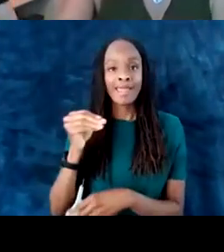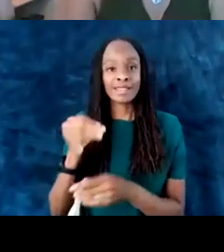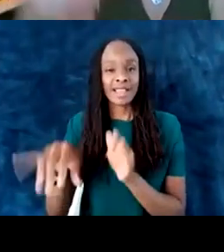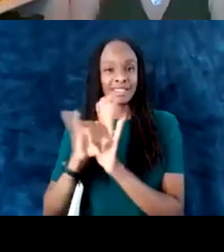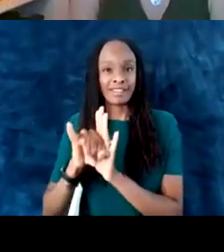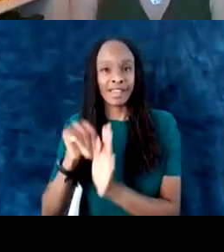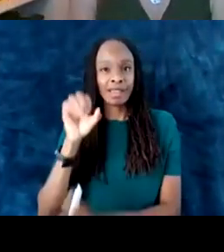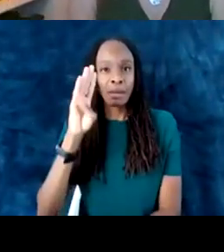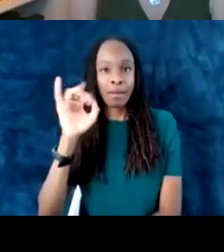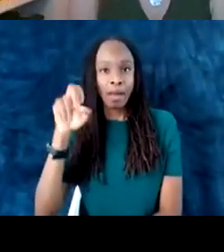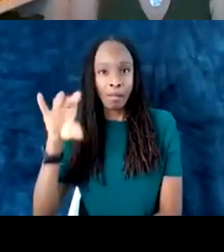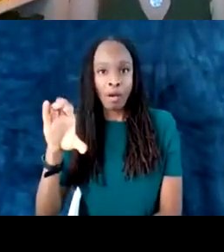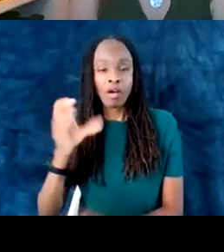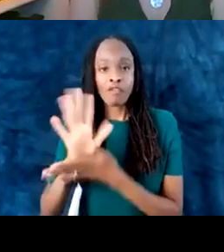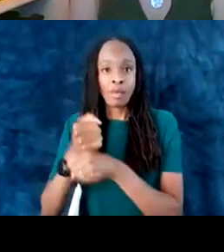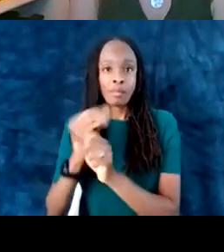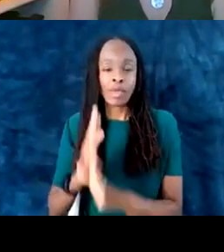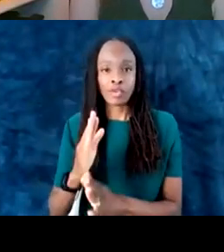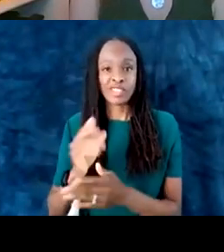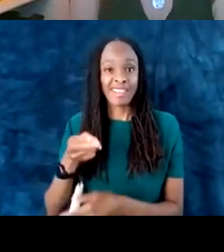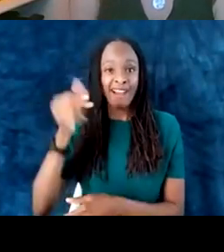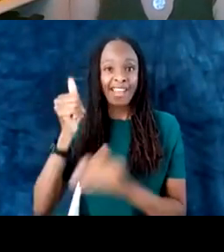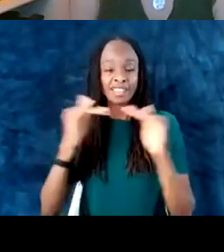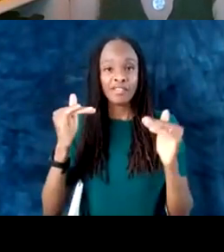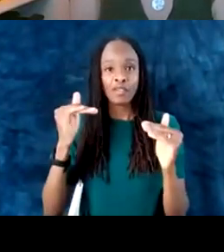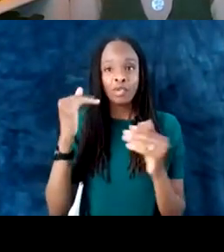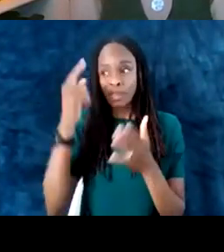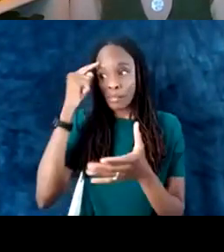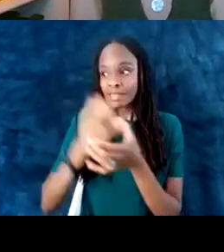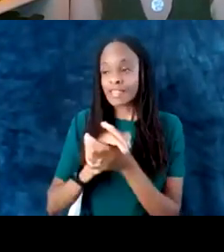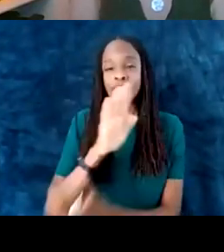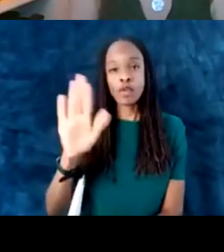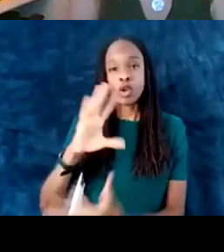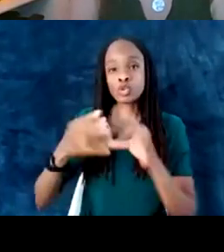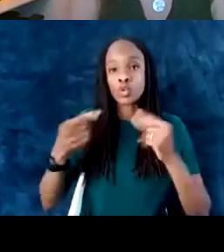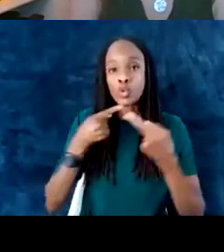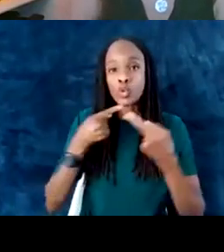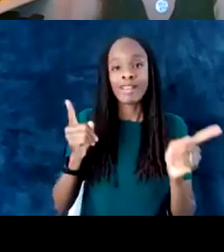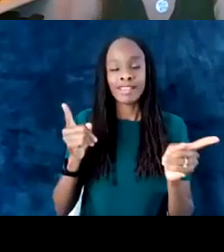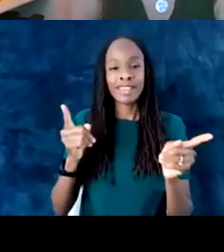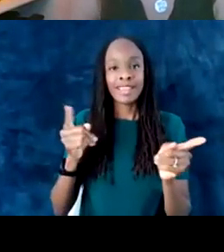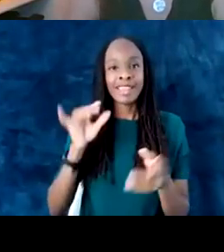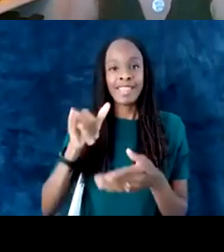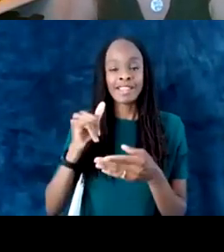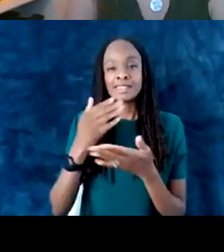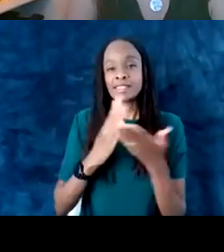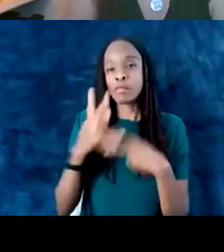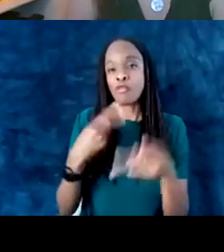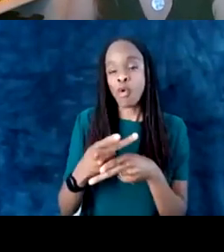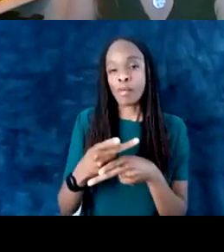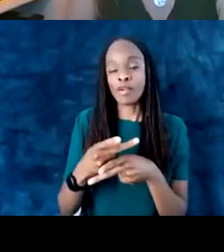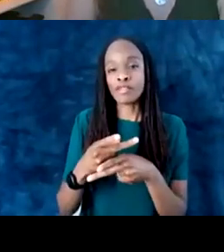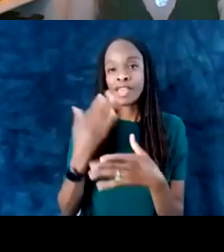the highest level of believing that their storytelling is designed as some form of intervention and not just entertainment.